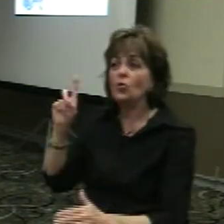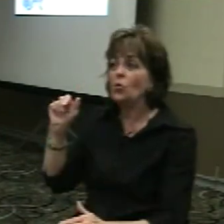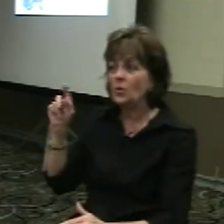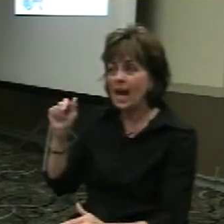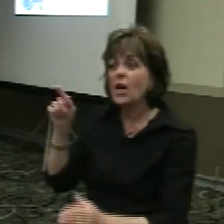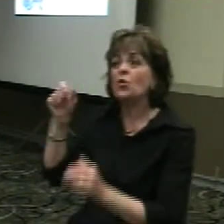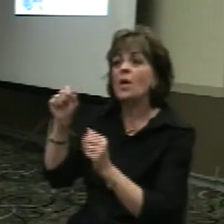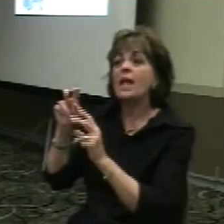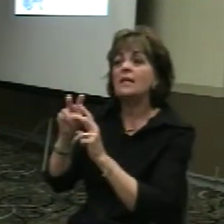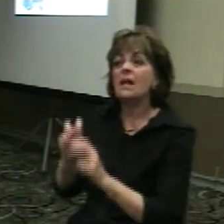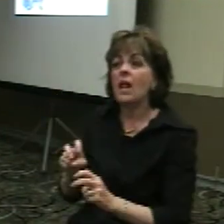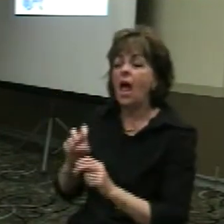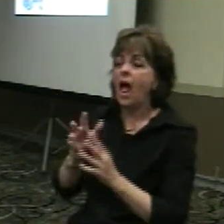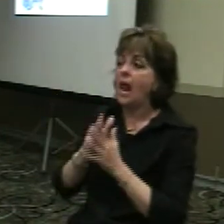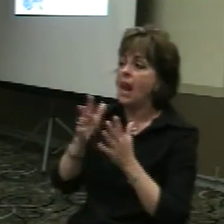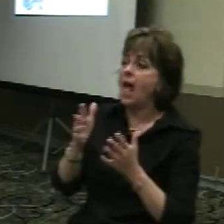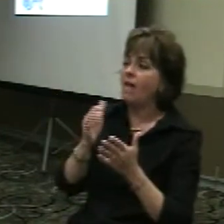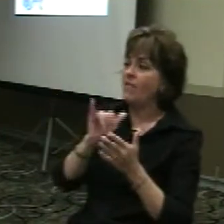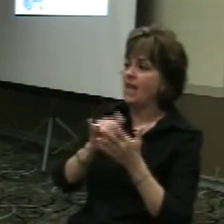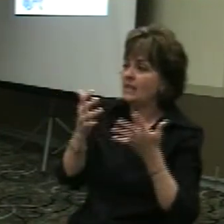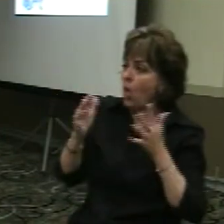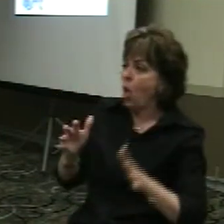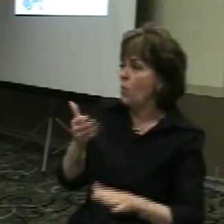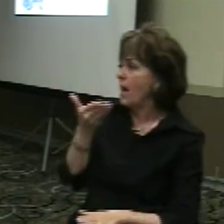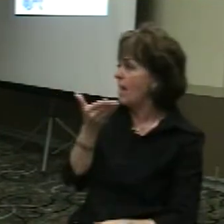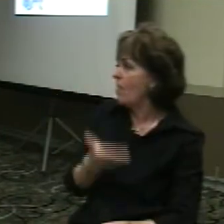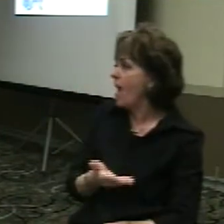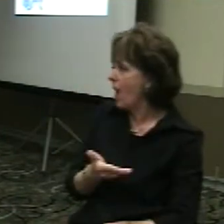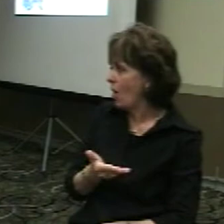can actually just analyze a lot of the stuff that's already there.